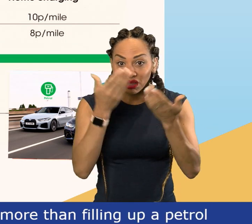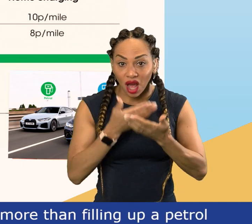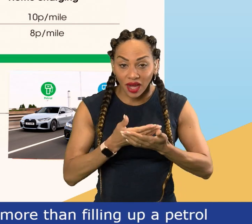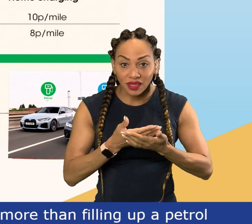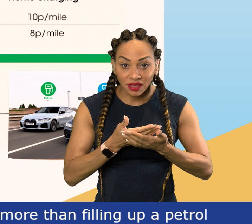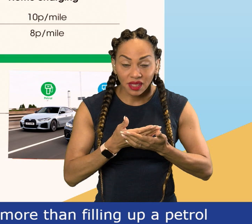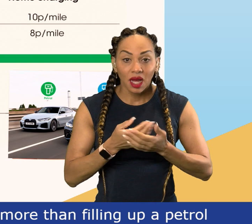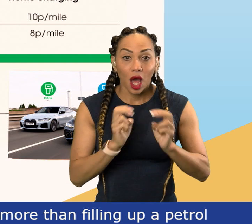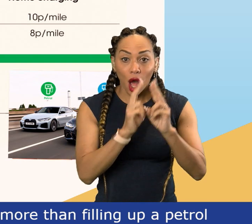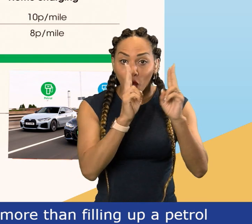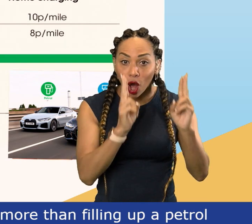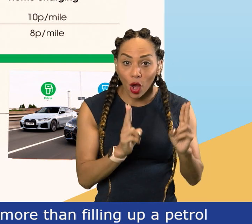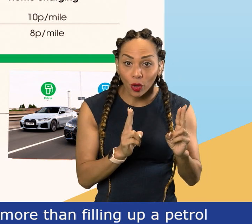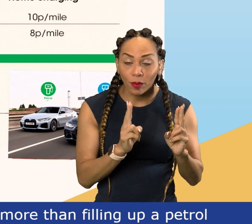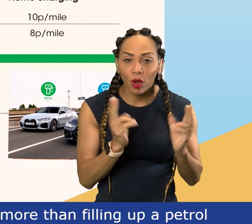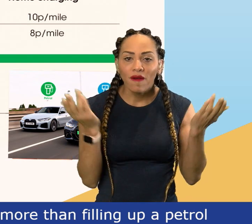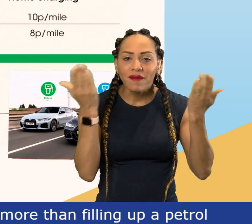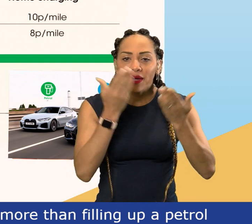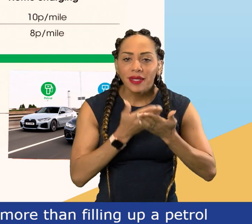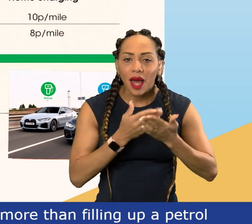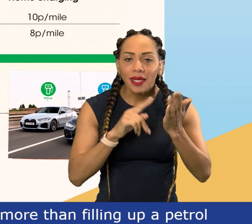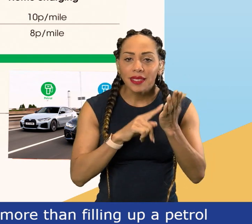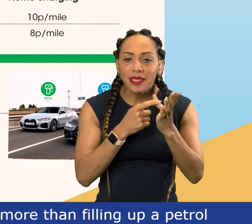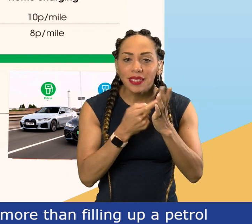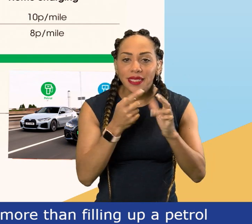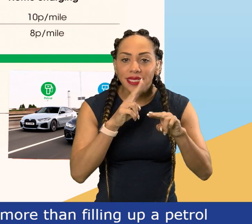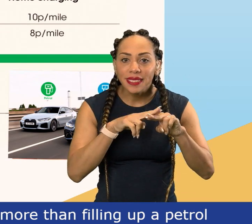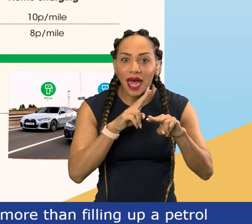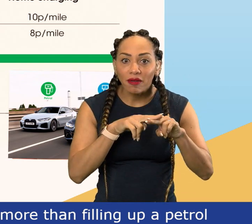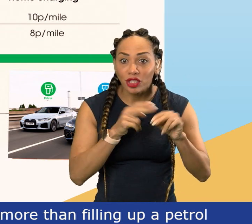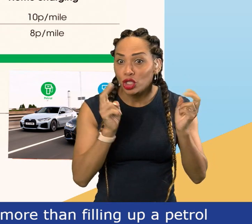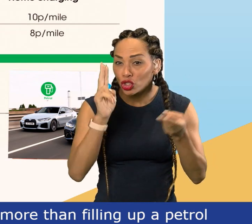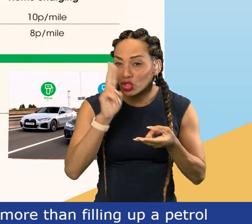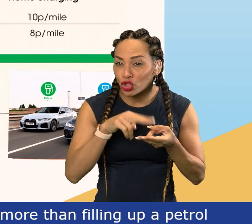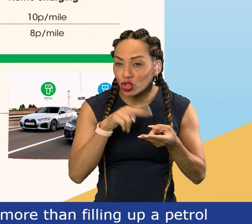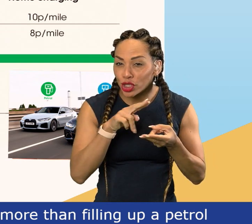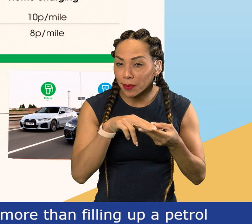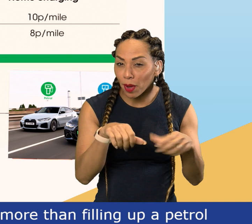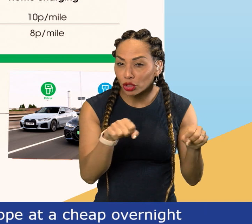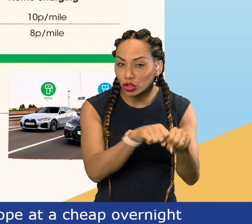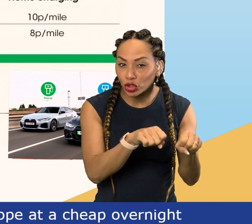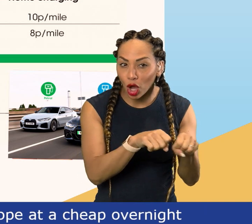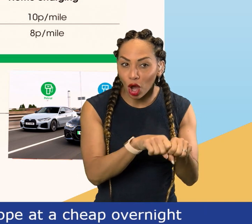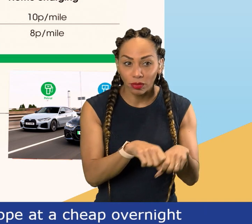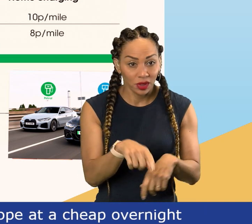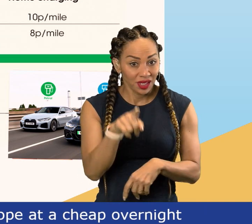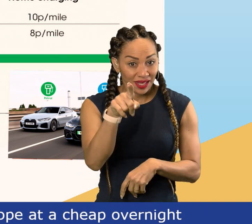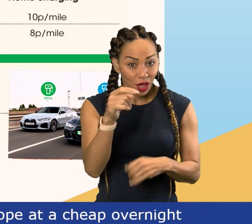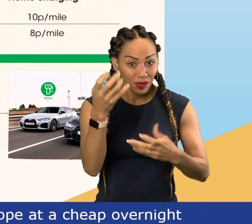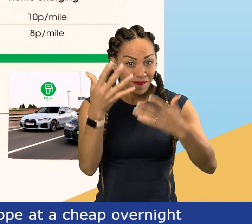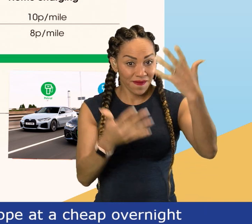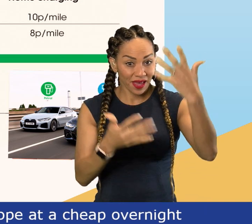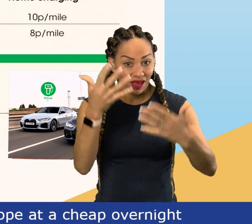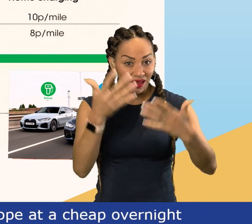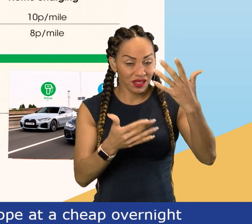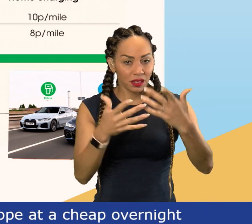much cheaper to charge your electric car. And we did a road trip from London to Leeds to get these figures, but actually that was based on a 10p rate,